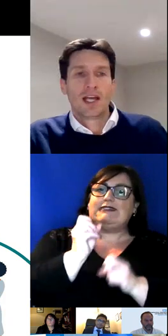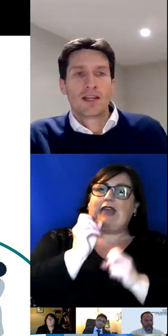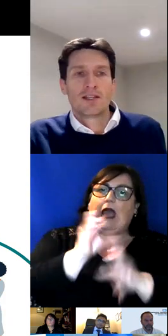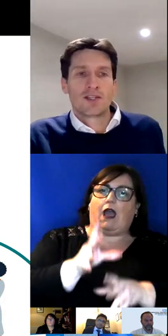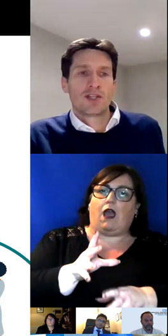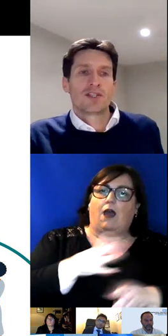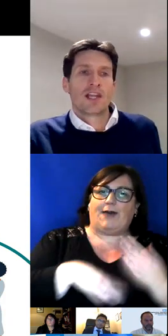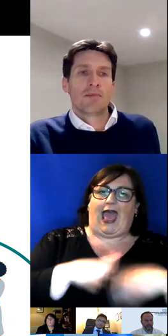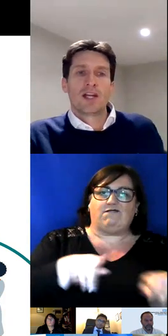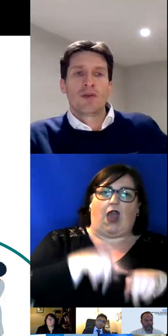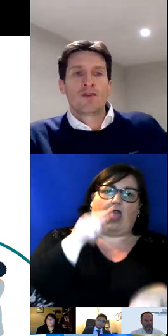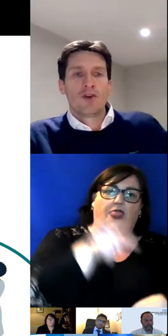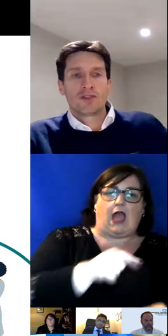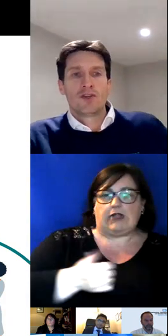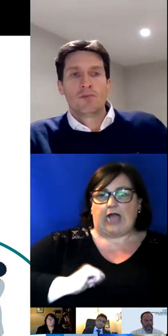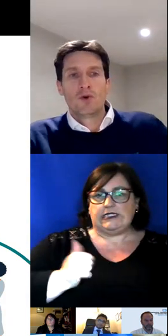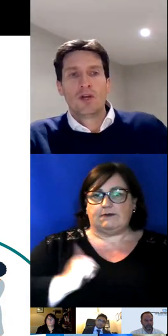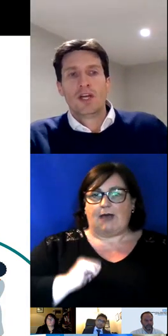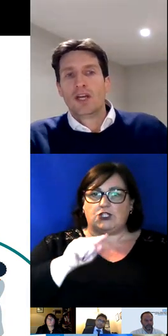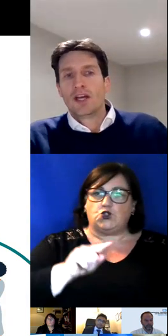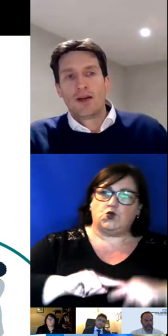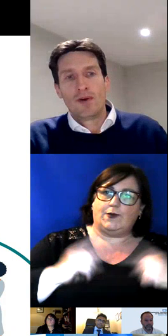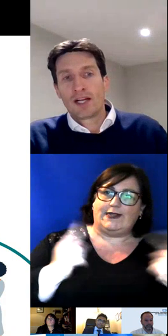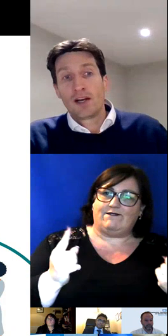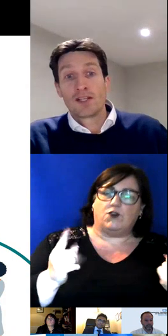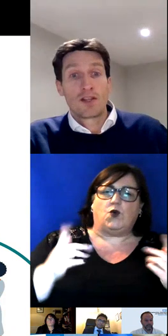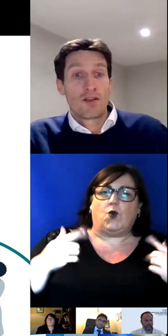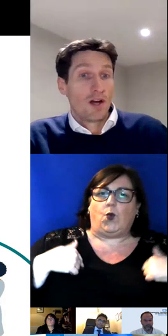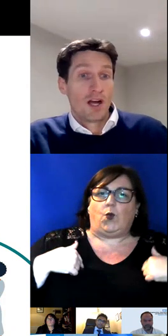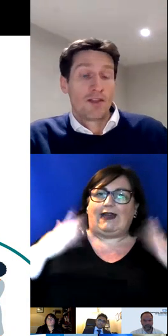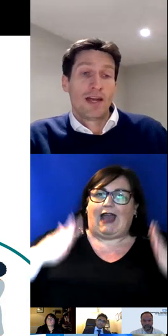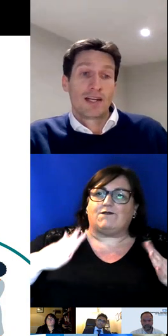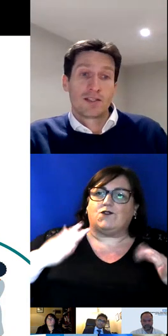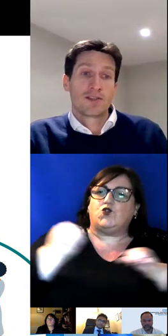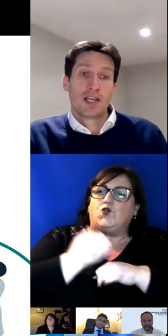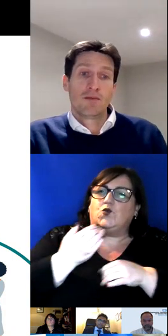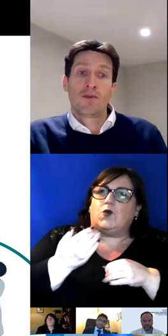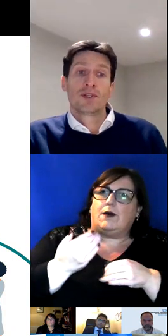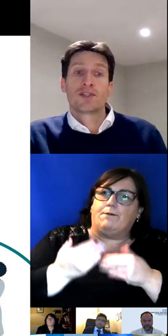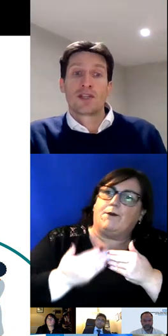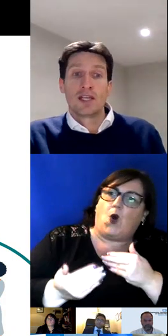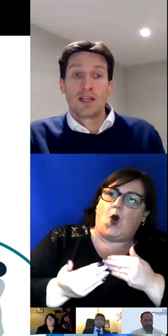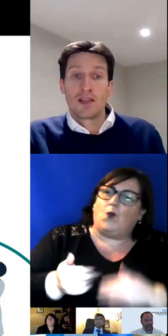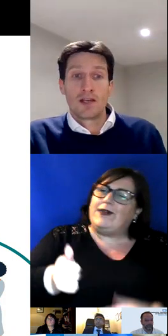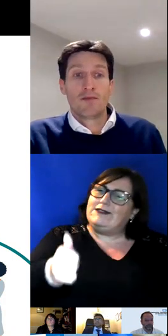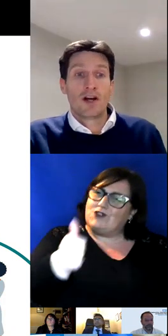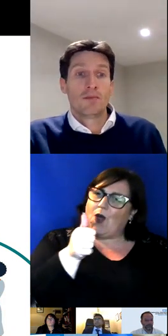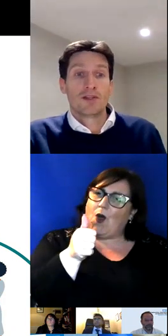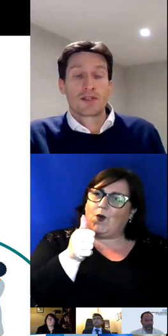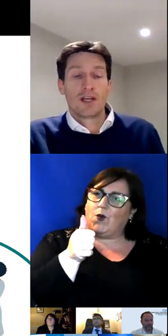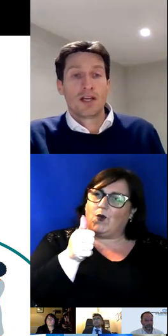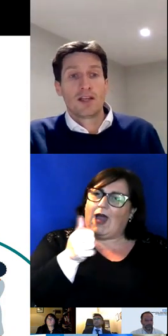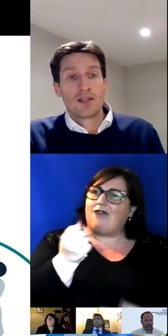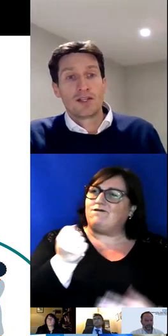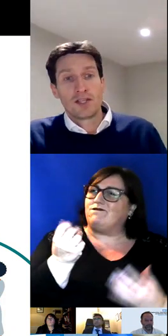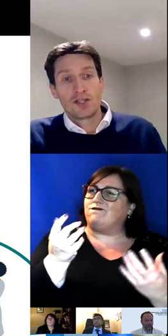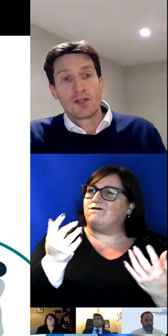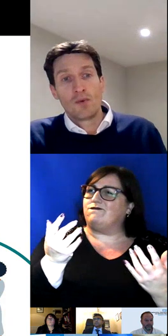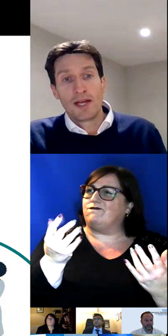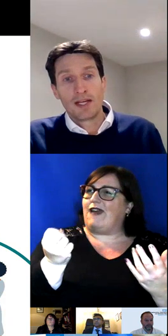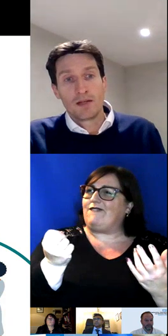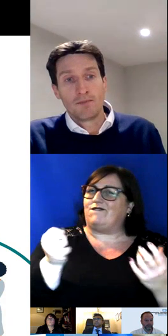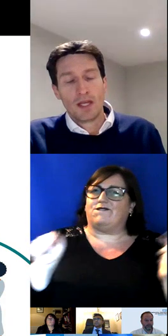different in the decisions that they make. We've got to do more that recognise that there are other factors that influence the environments and